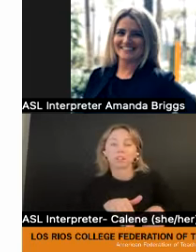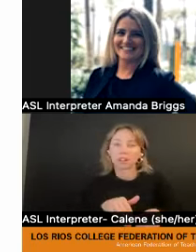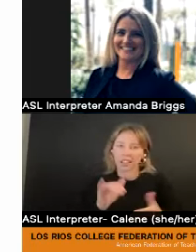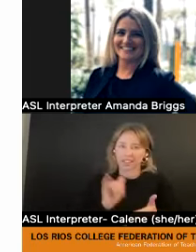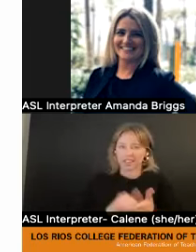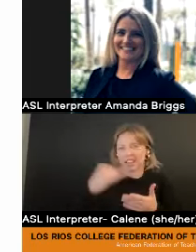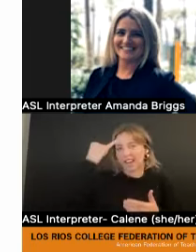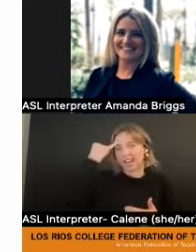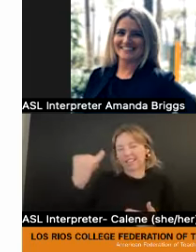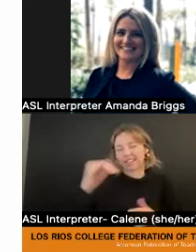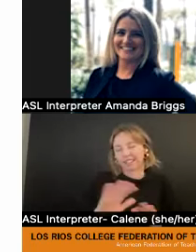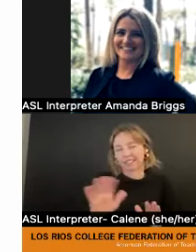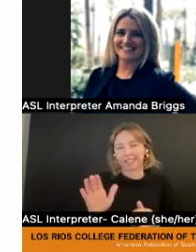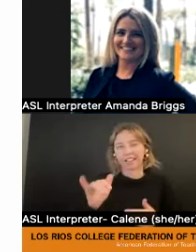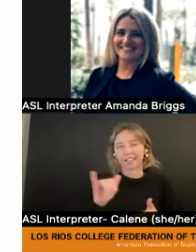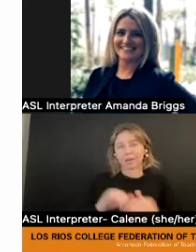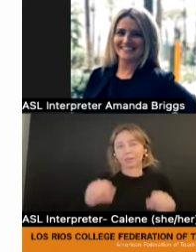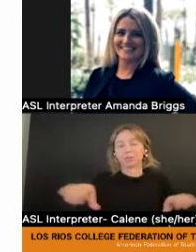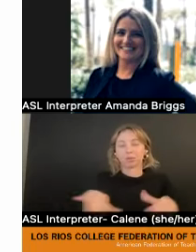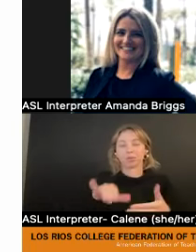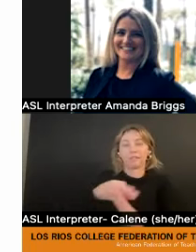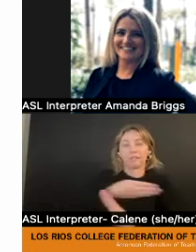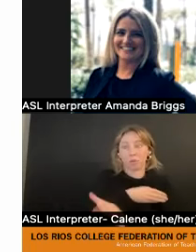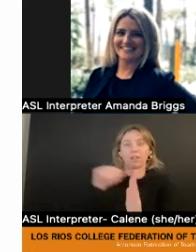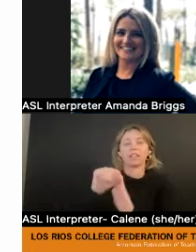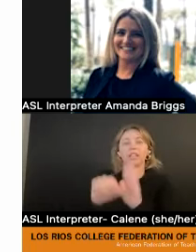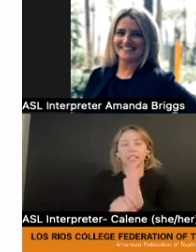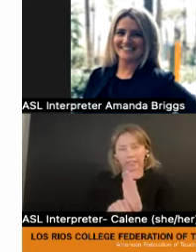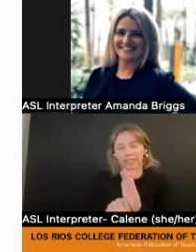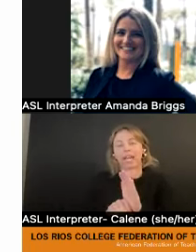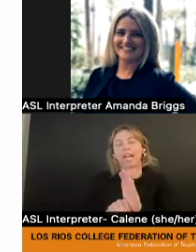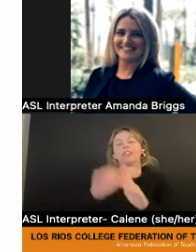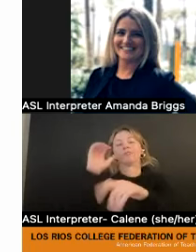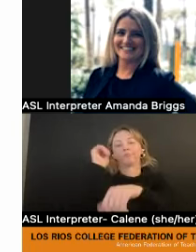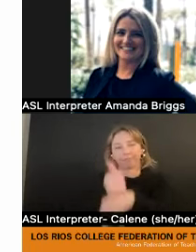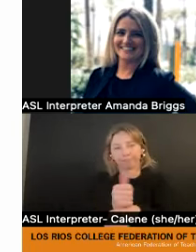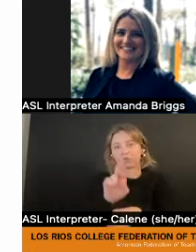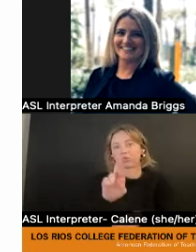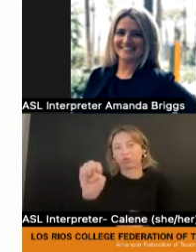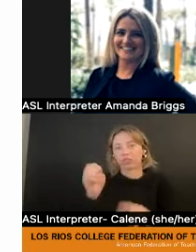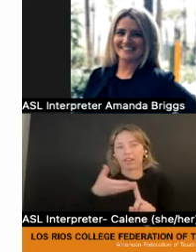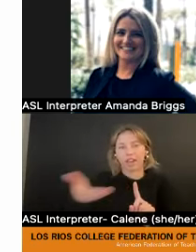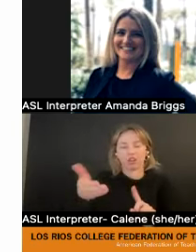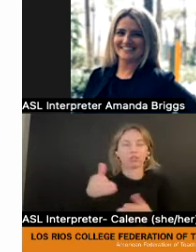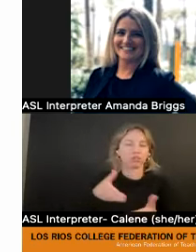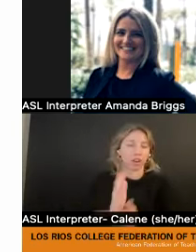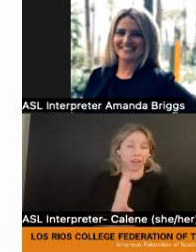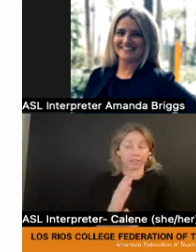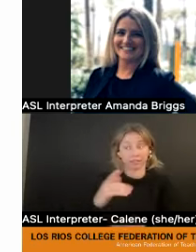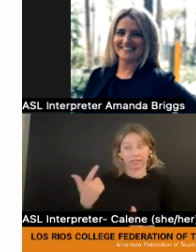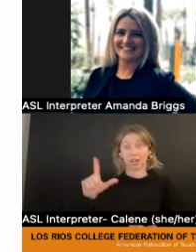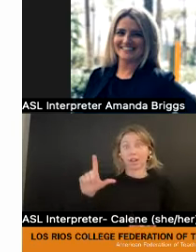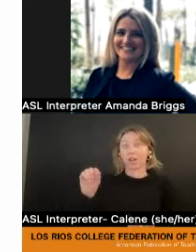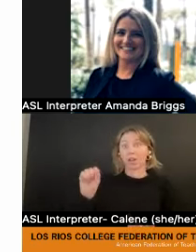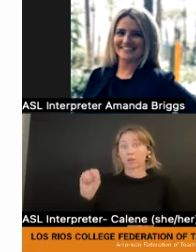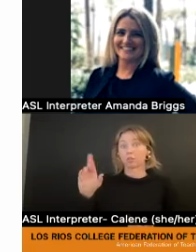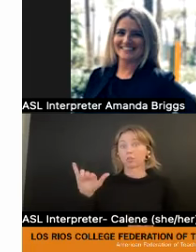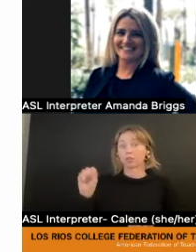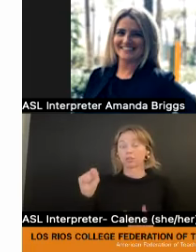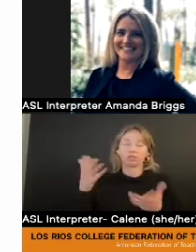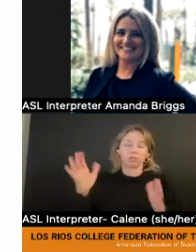do before the state instituted a rehire rights requirement. Los Rios already had a rehire rights